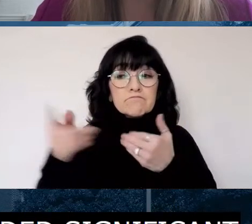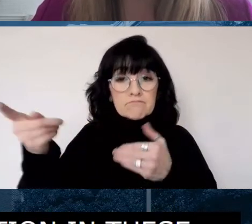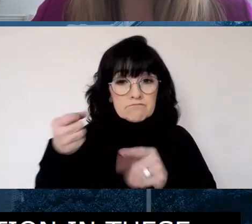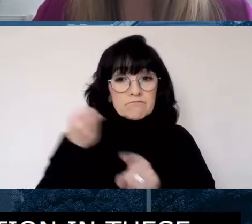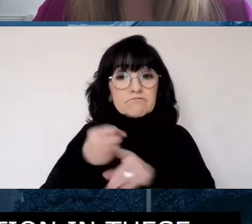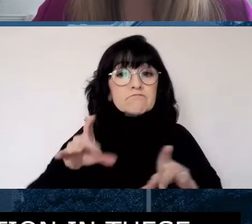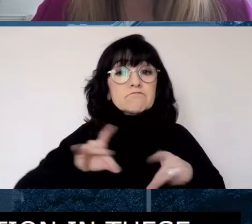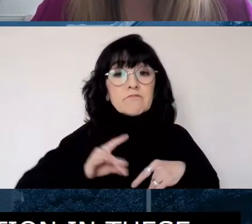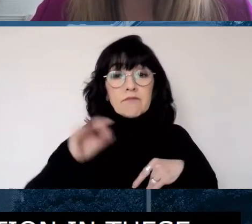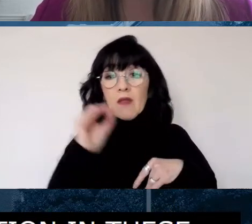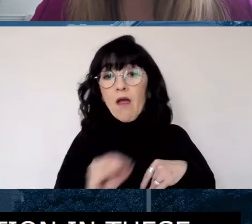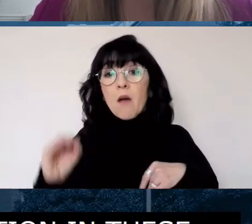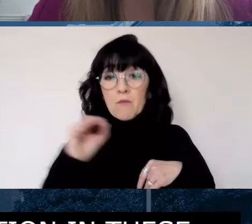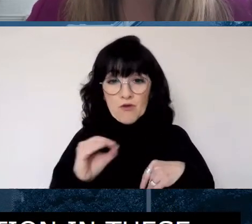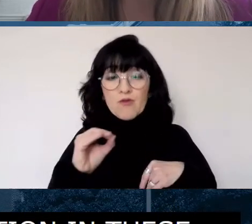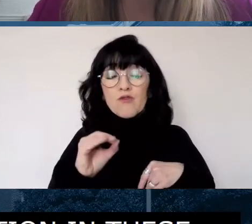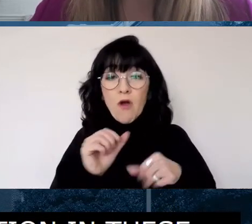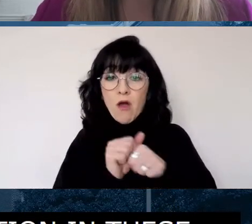So 44